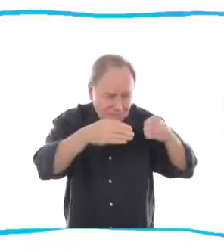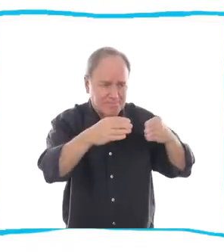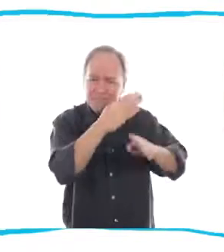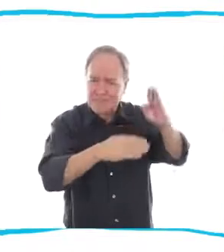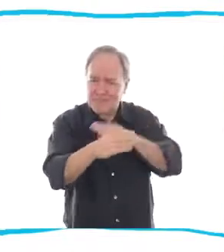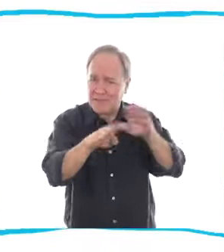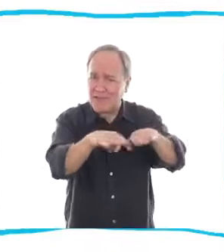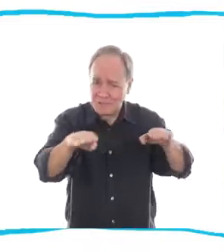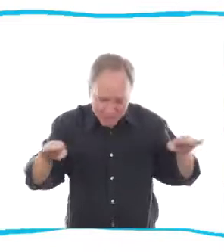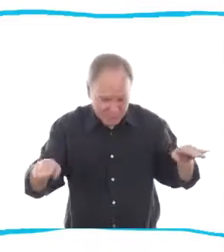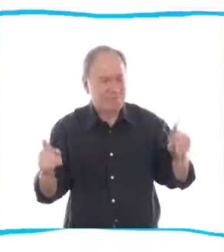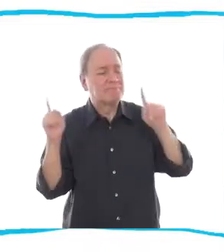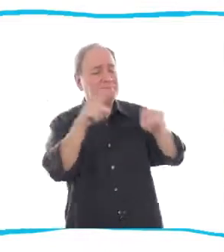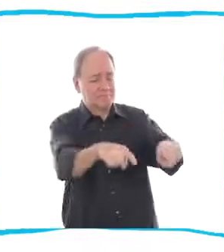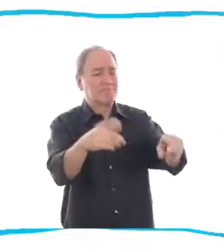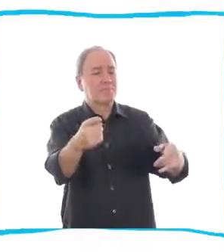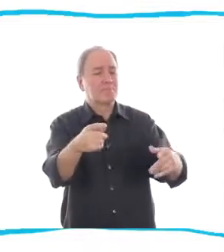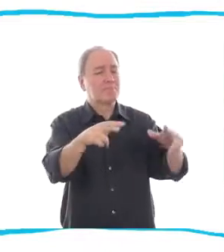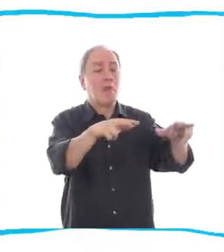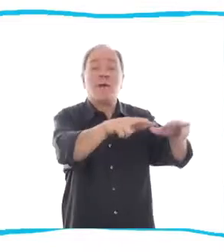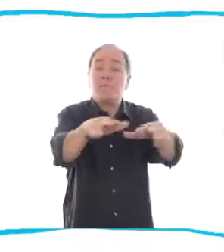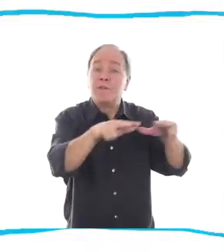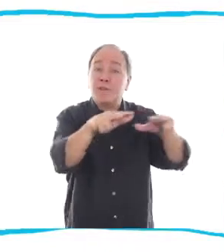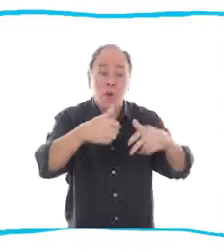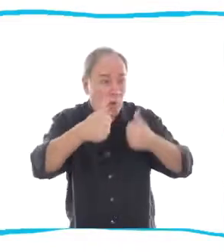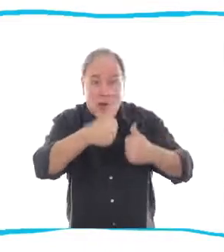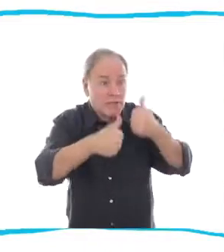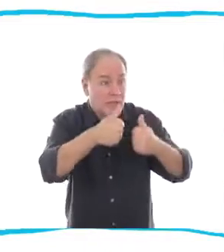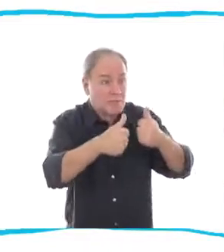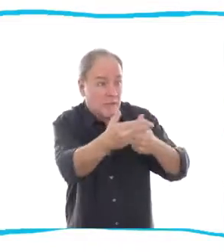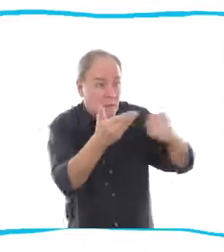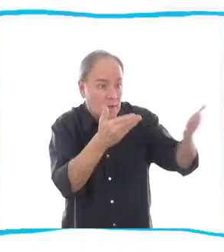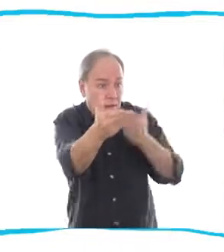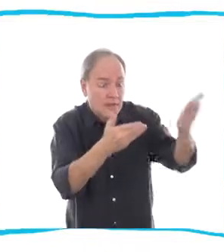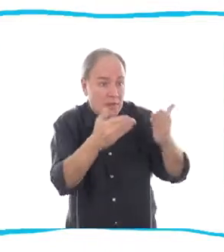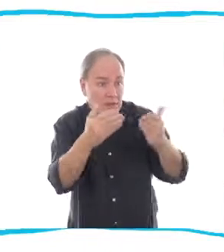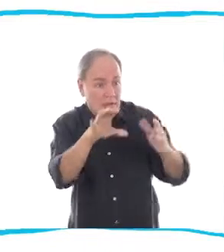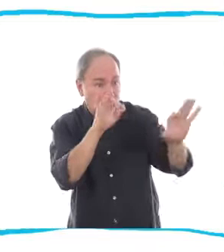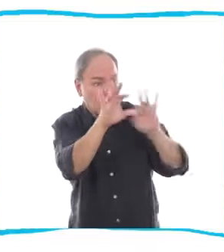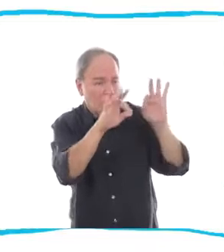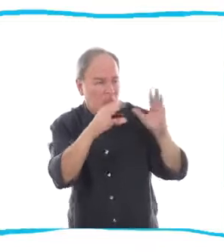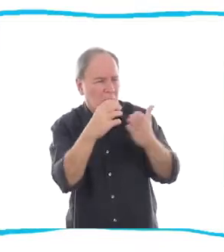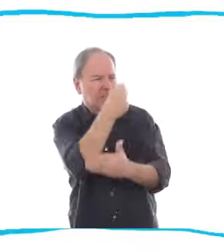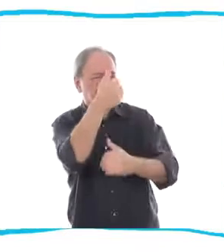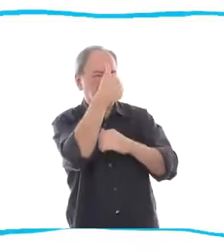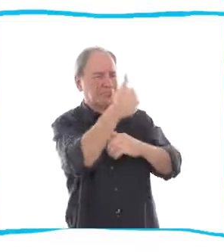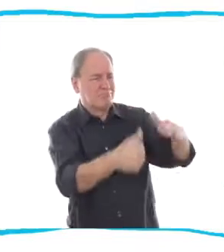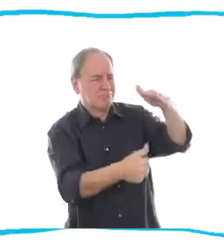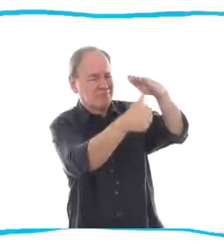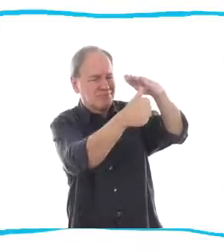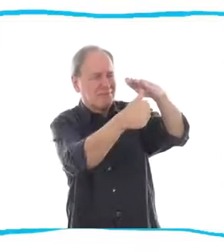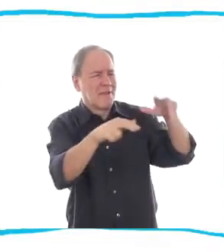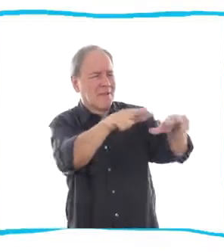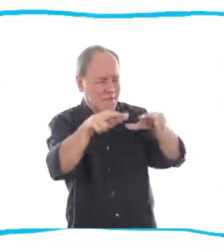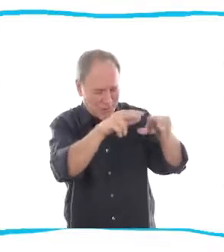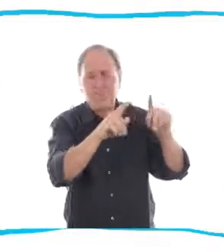amazing young people from Vietnam who have won the 1 Minute Juniors. When I realized that most